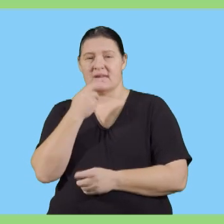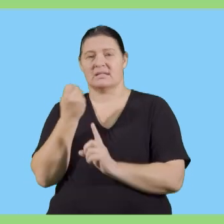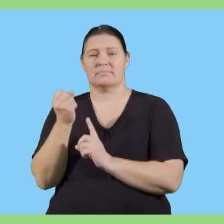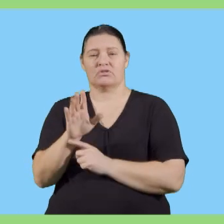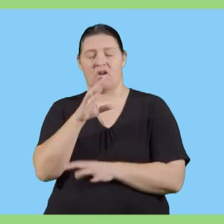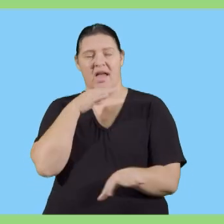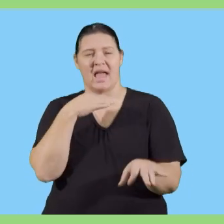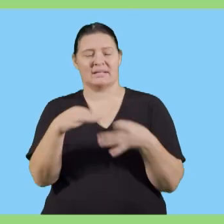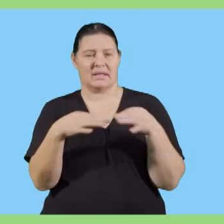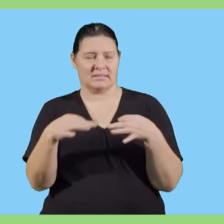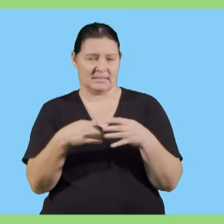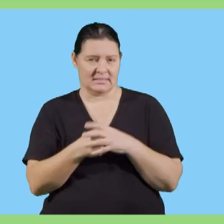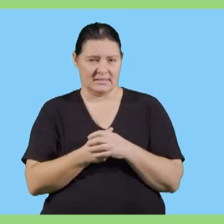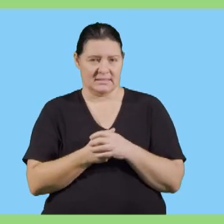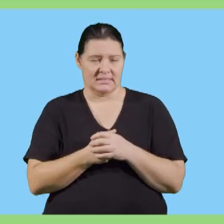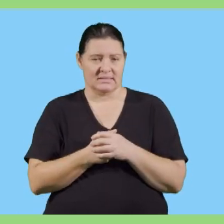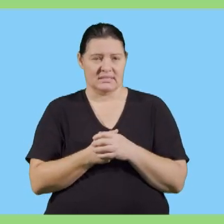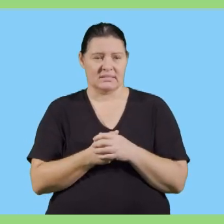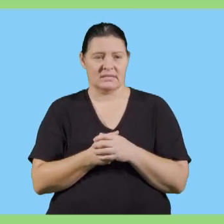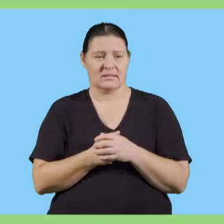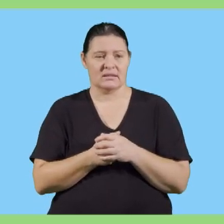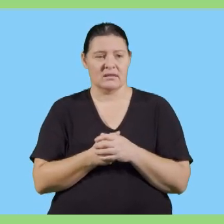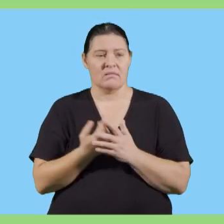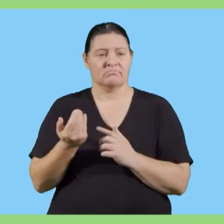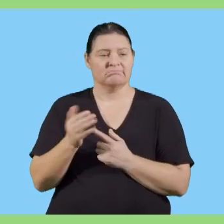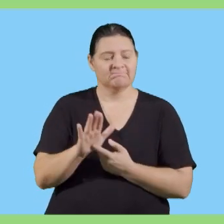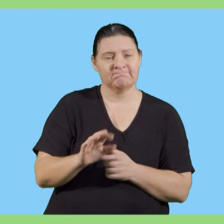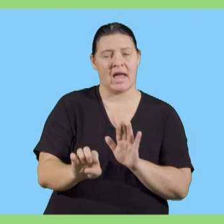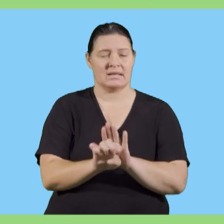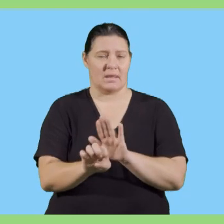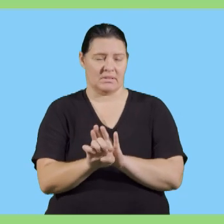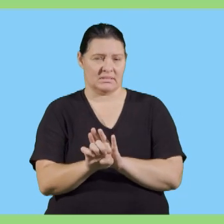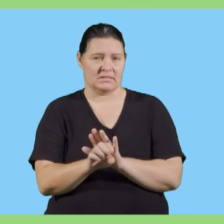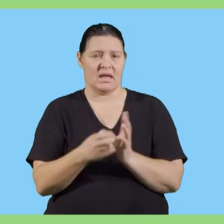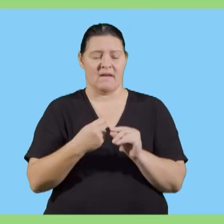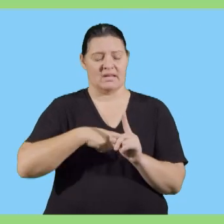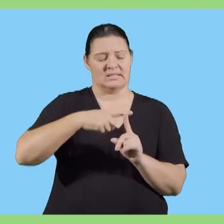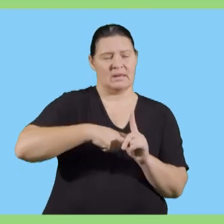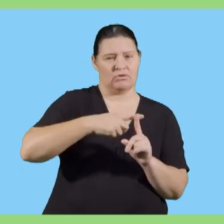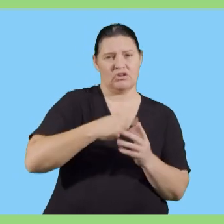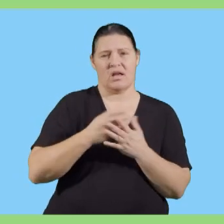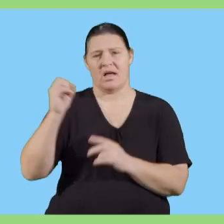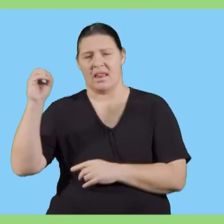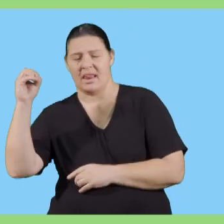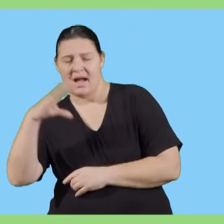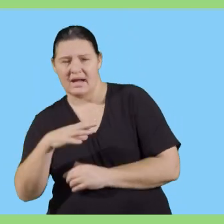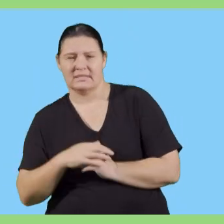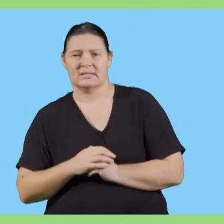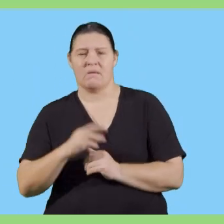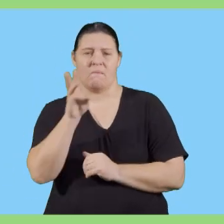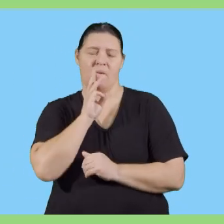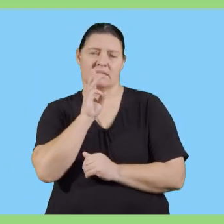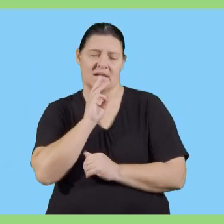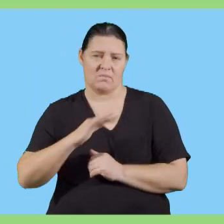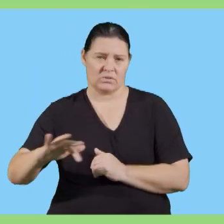just listed here. We have temperature, we have light, we have water. So those are the non-living parts of